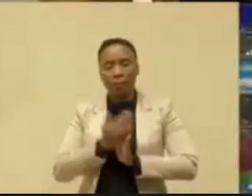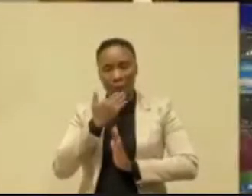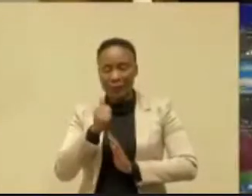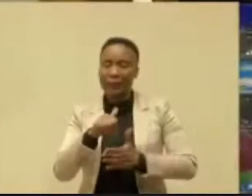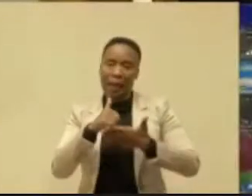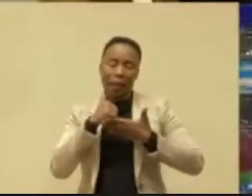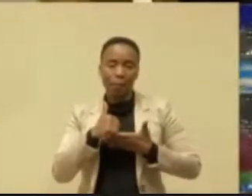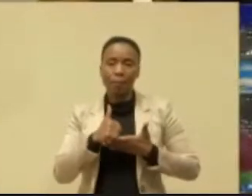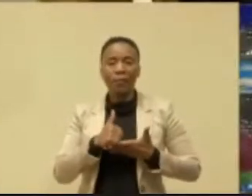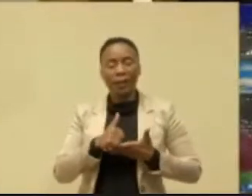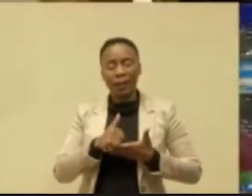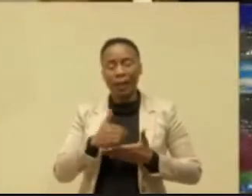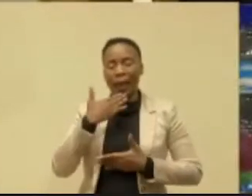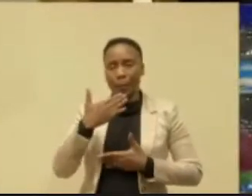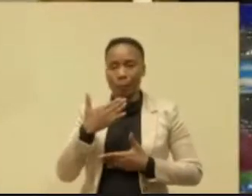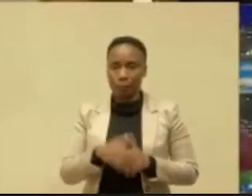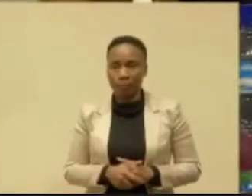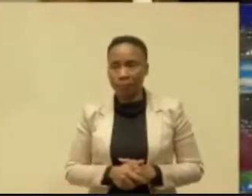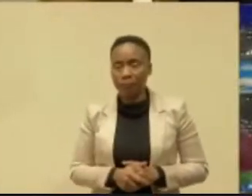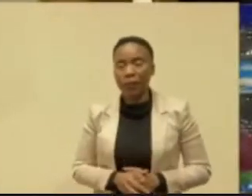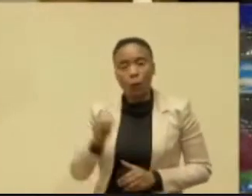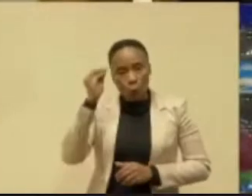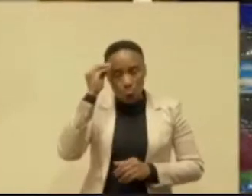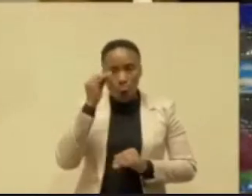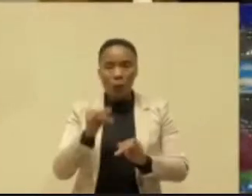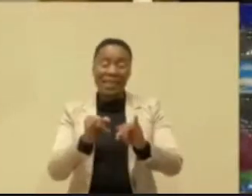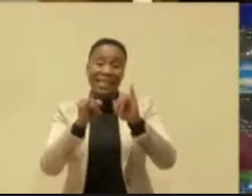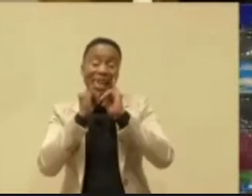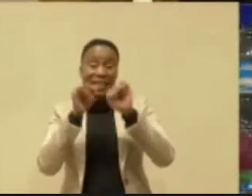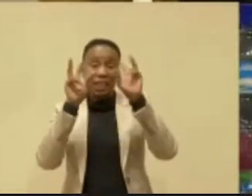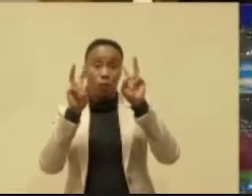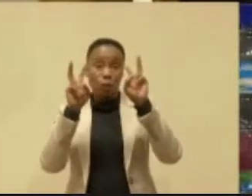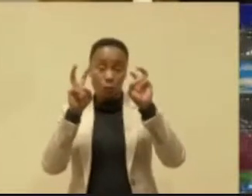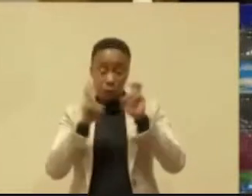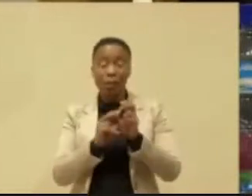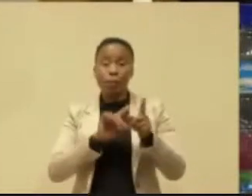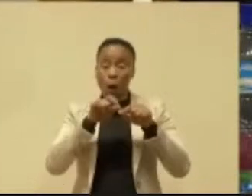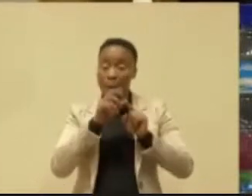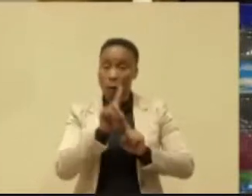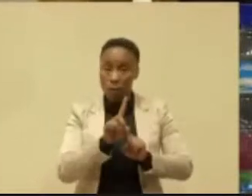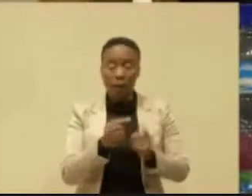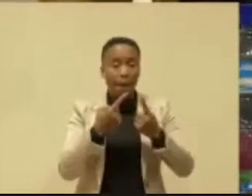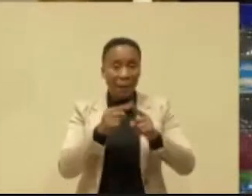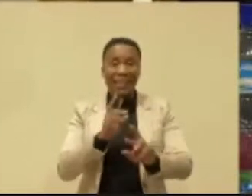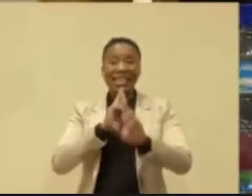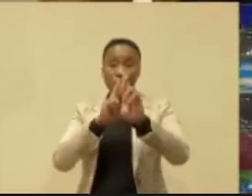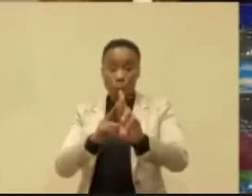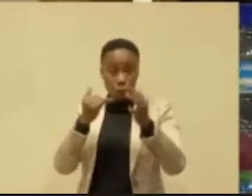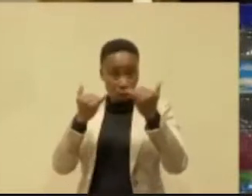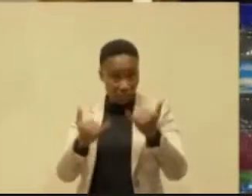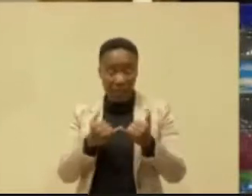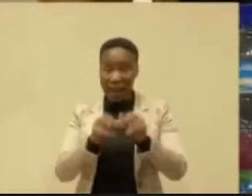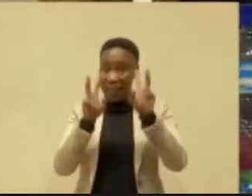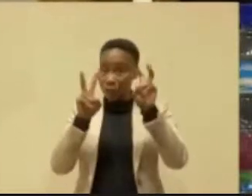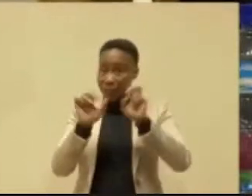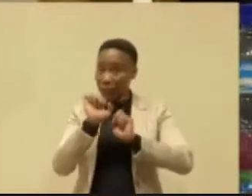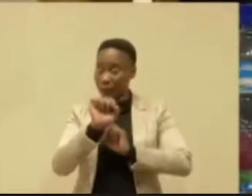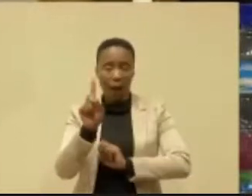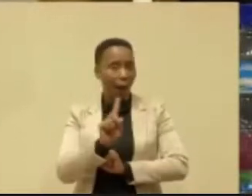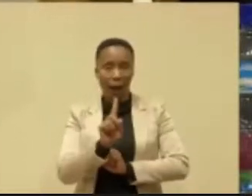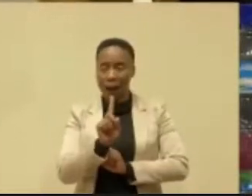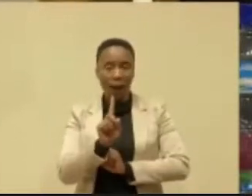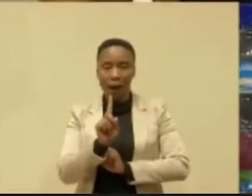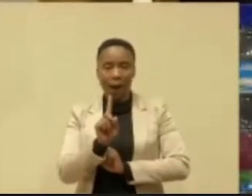i know you are raising serious issues but we are not going to respond today to that issues we take it as